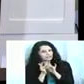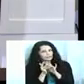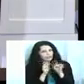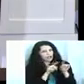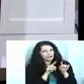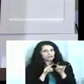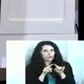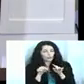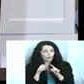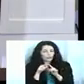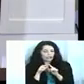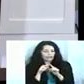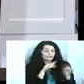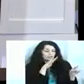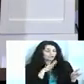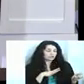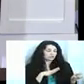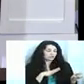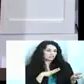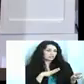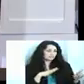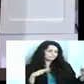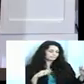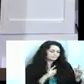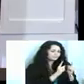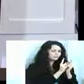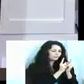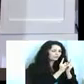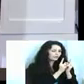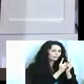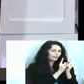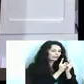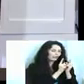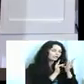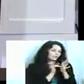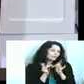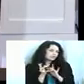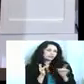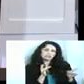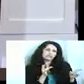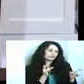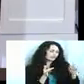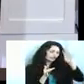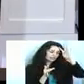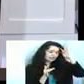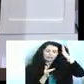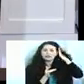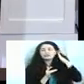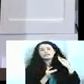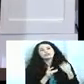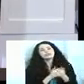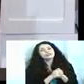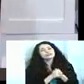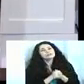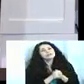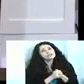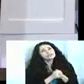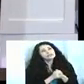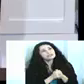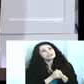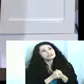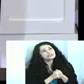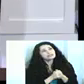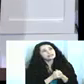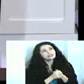see, when she had an encounter with Jesus, she could not contain the passion of the